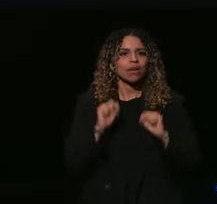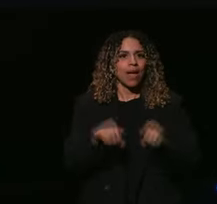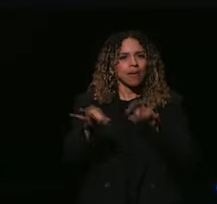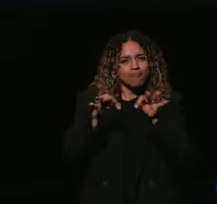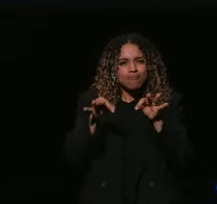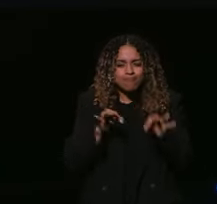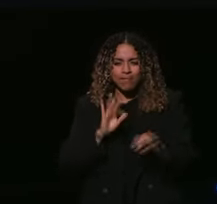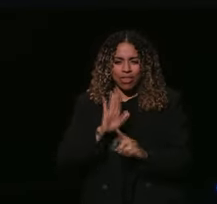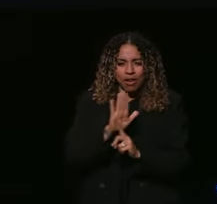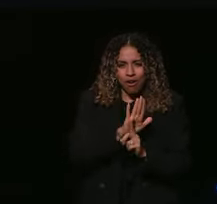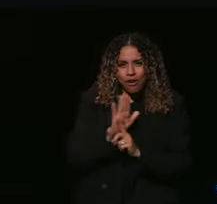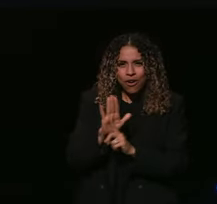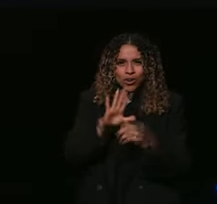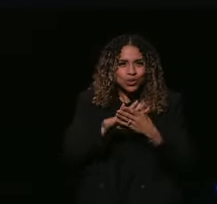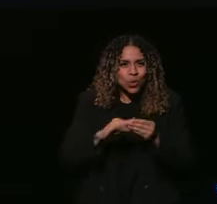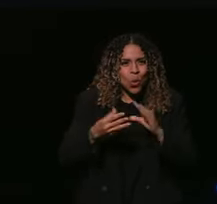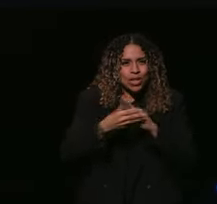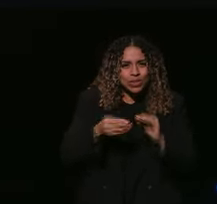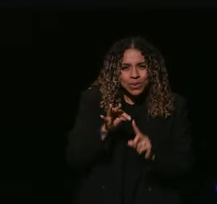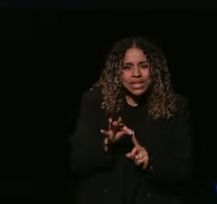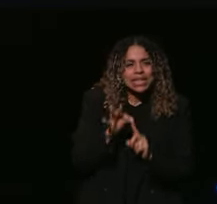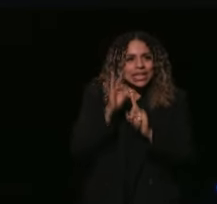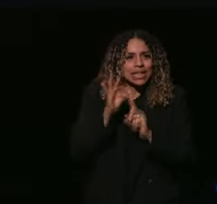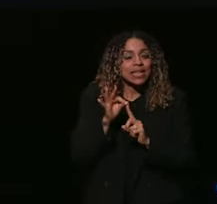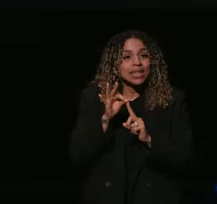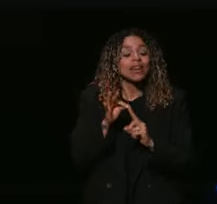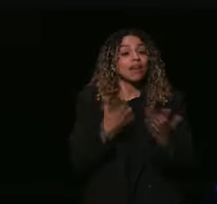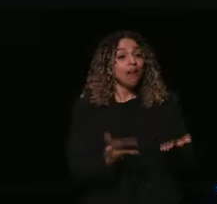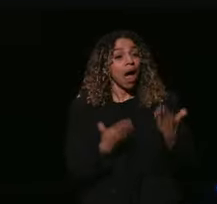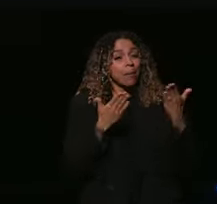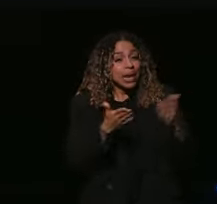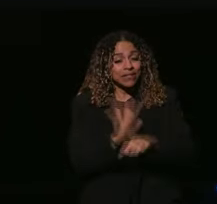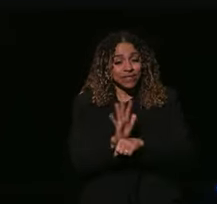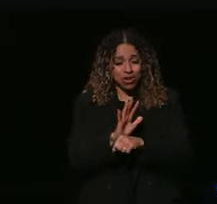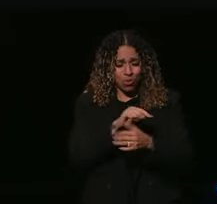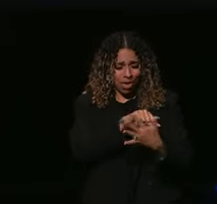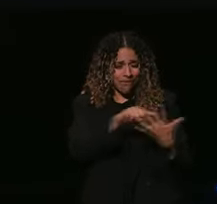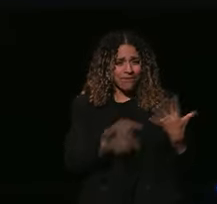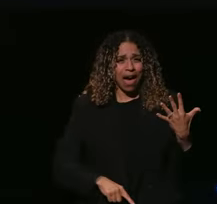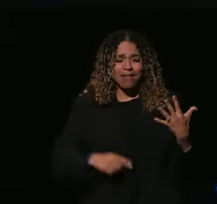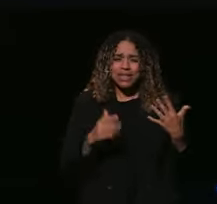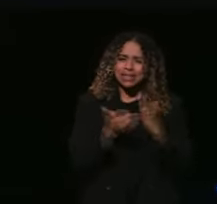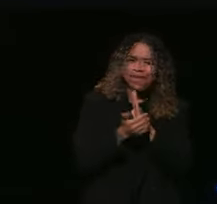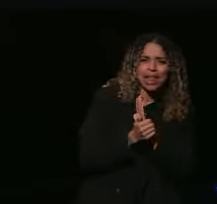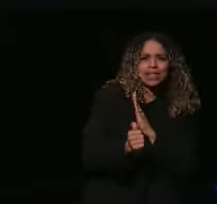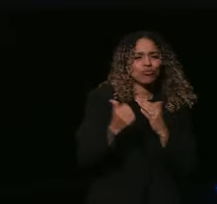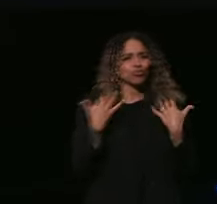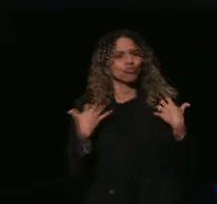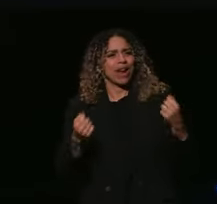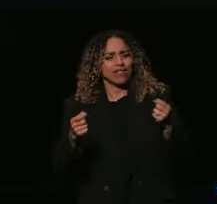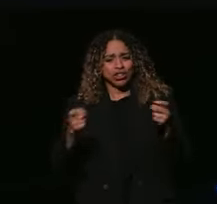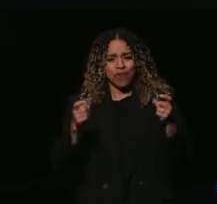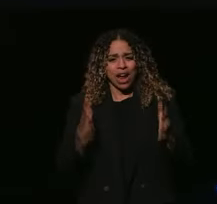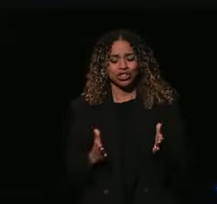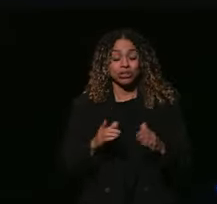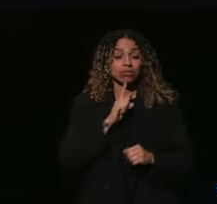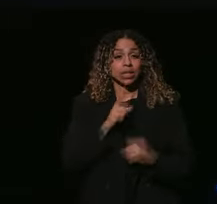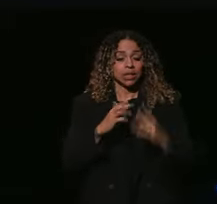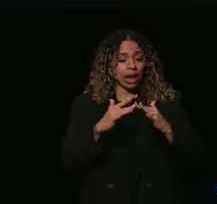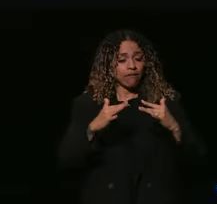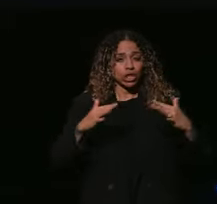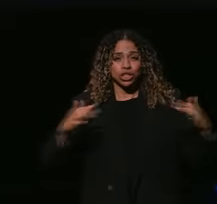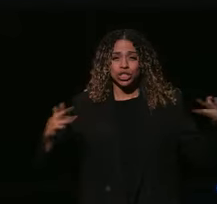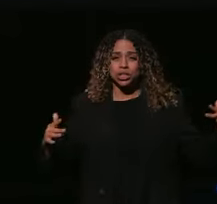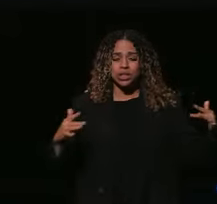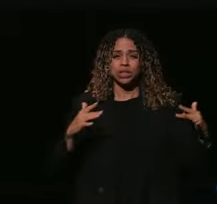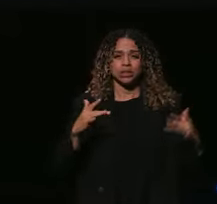way. The nominated films by these five talented, brave directors are diverse and utterly compelling. They take us